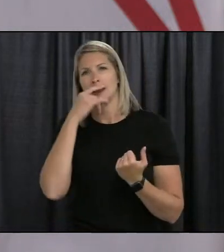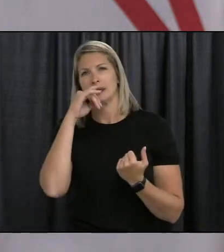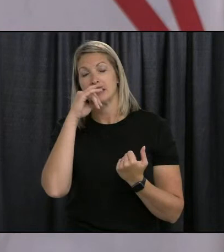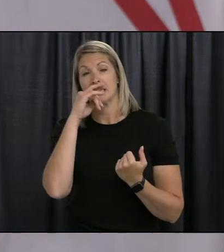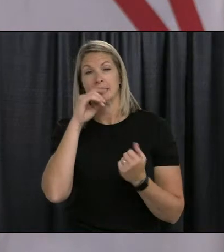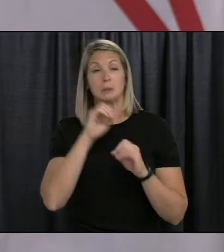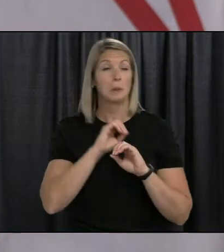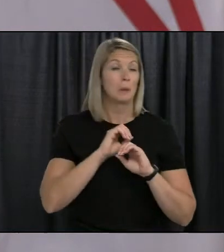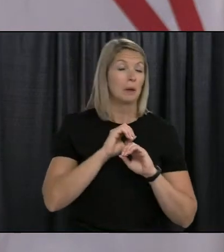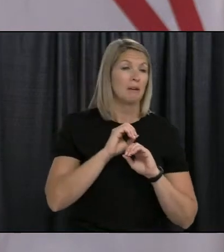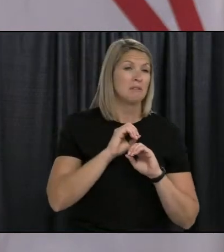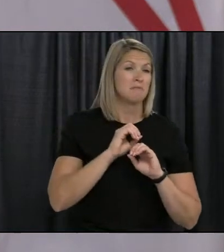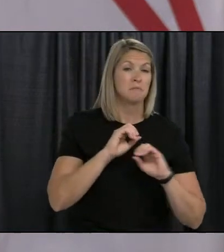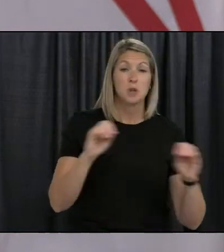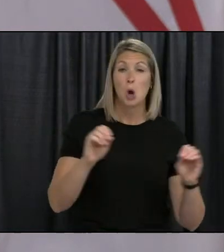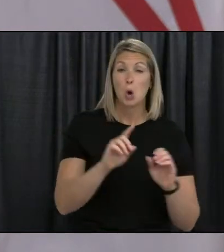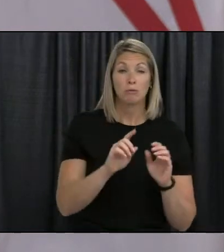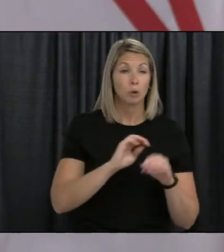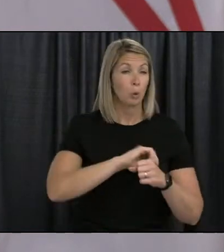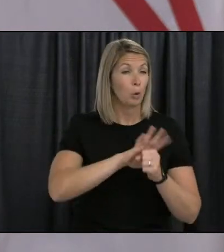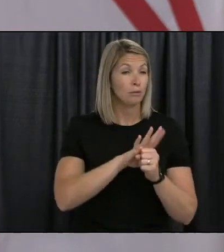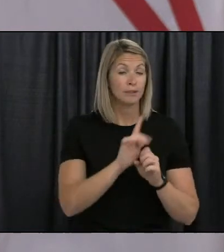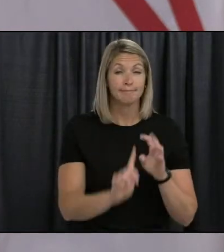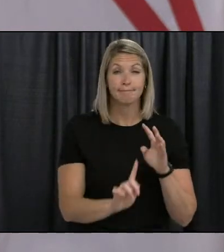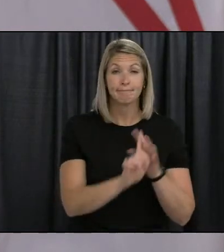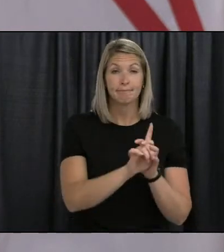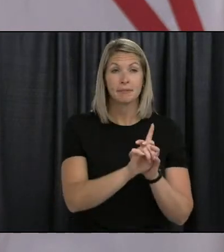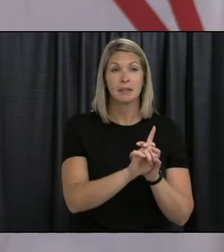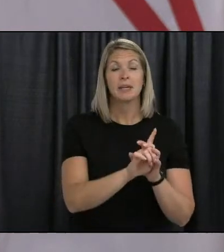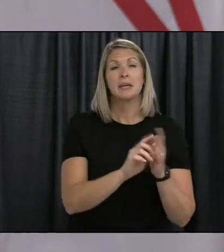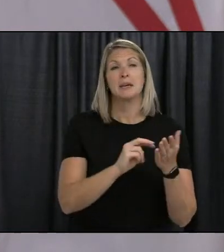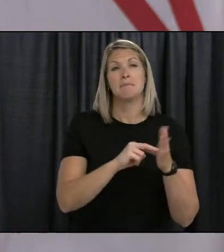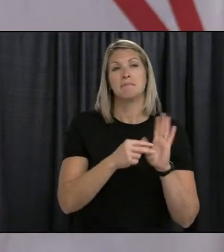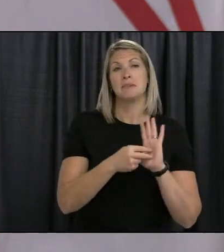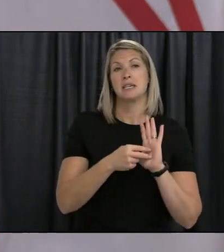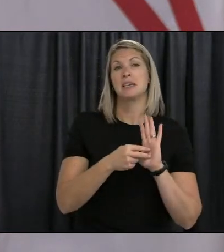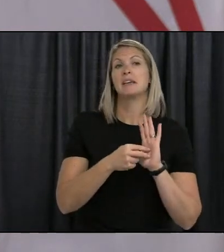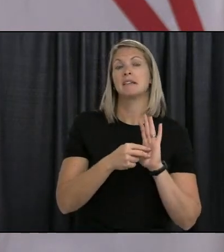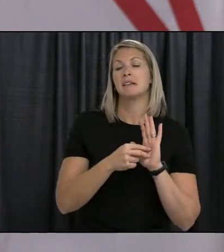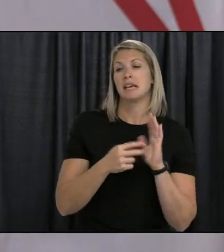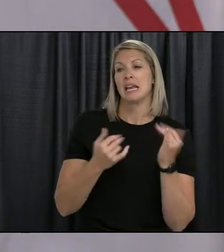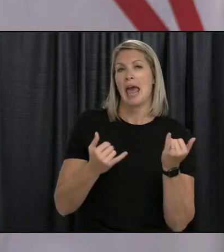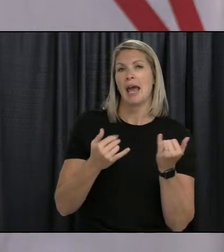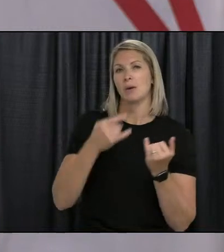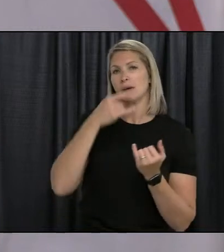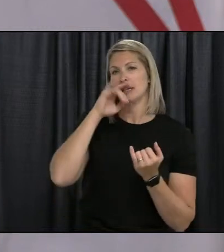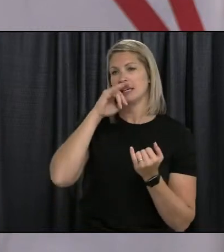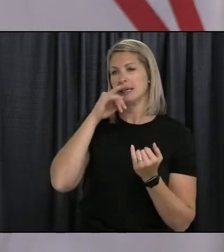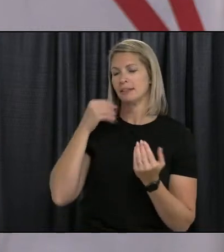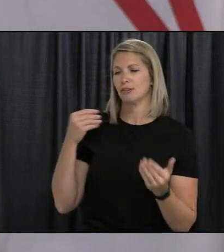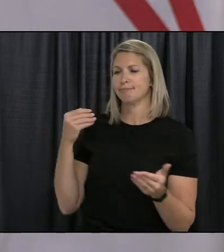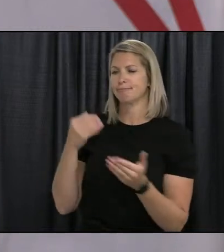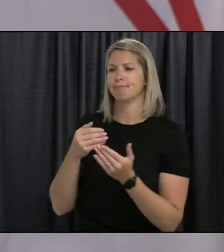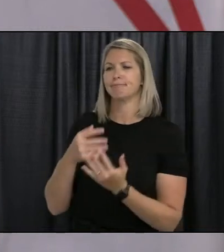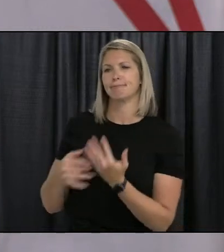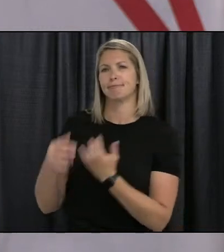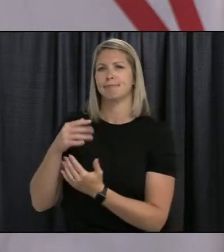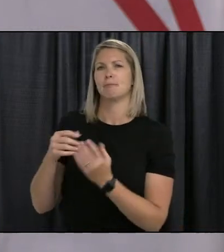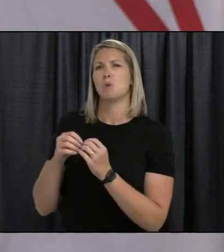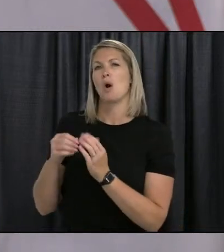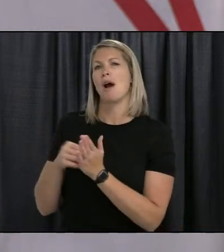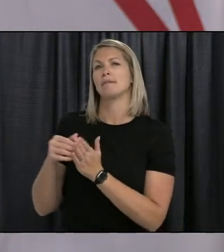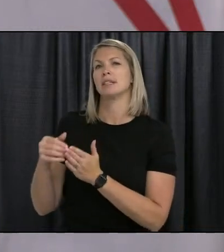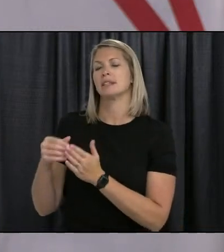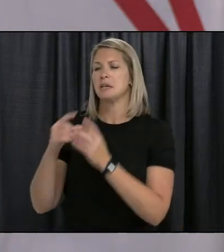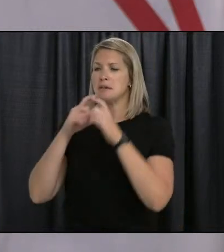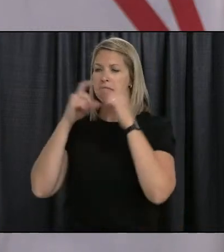no cases, and all of that sort of thing. That seems to be a complacency where kids are a lot closer. Some masks are, not as enforced